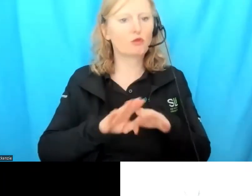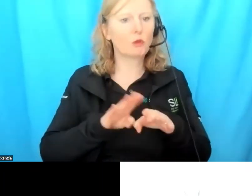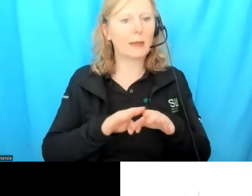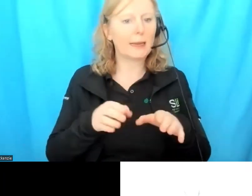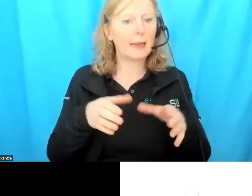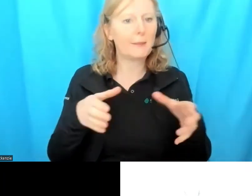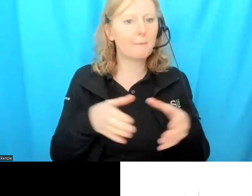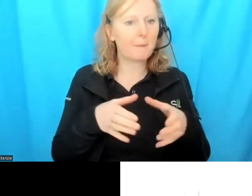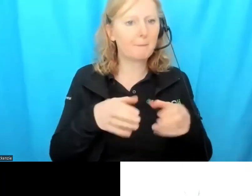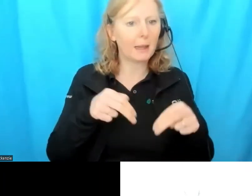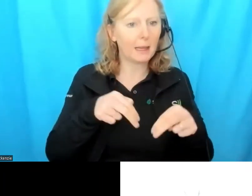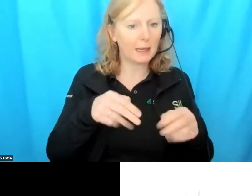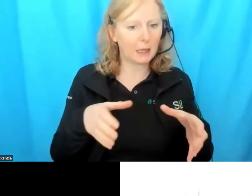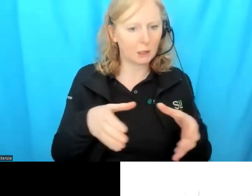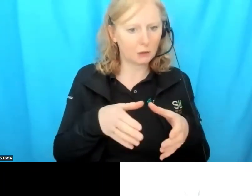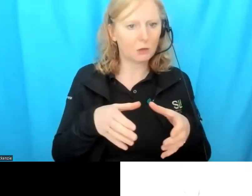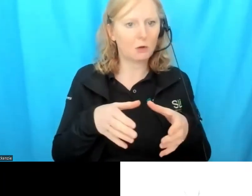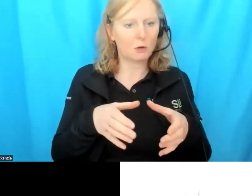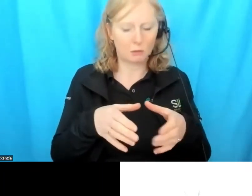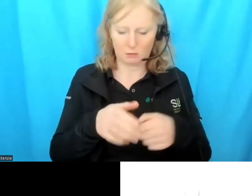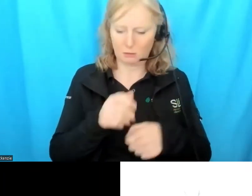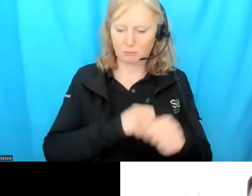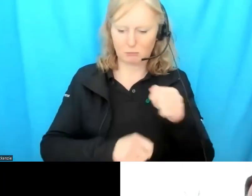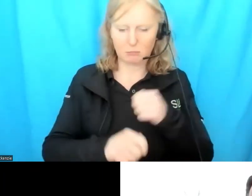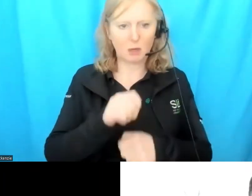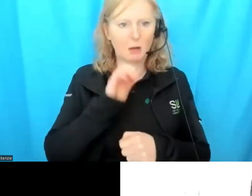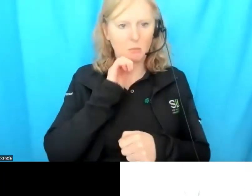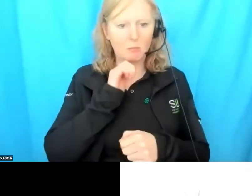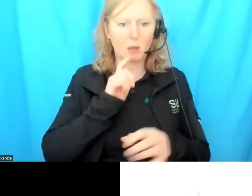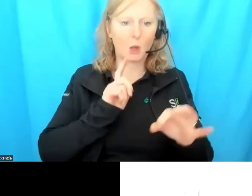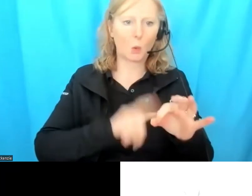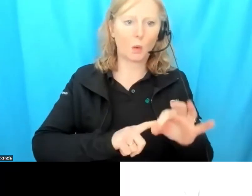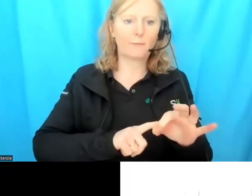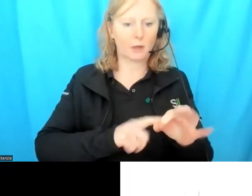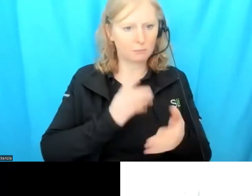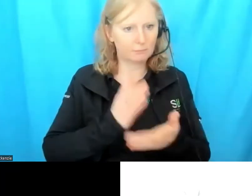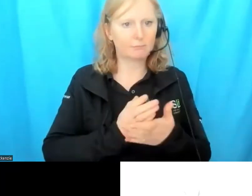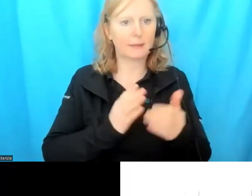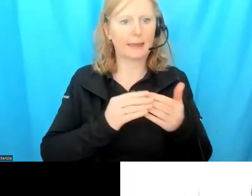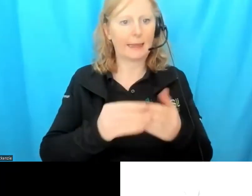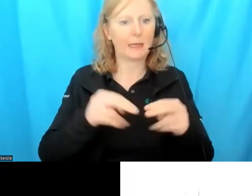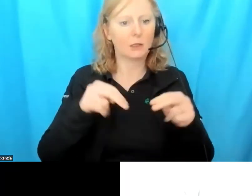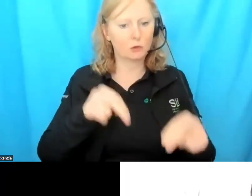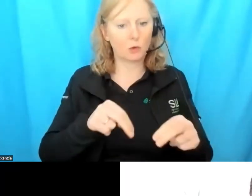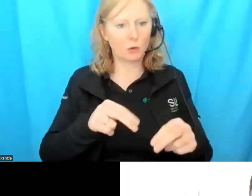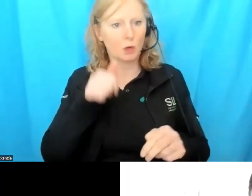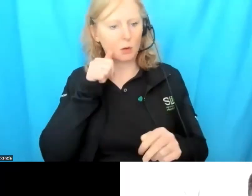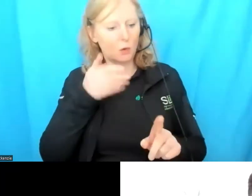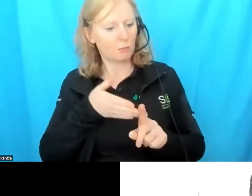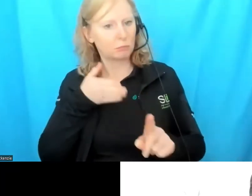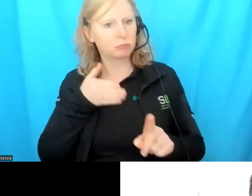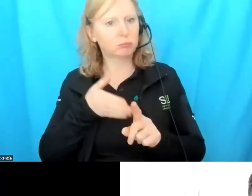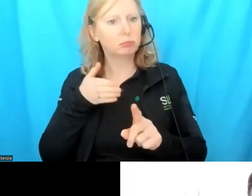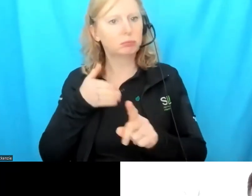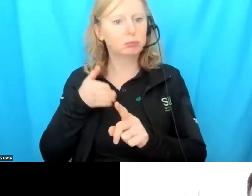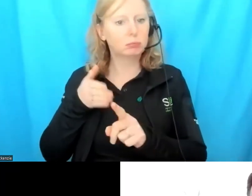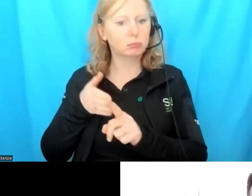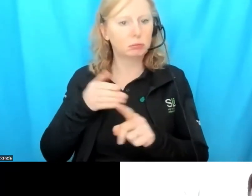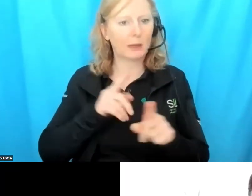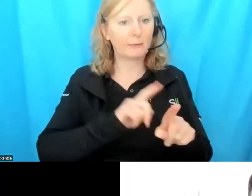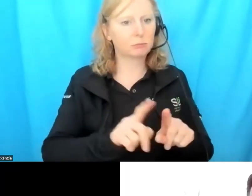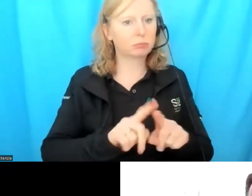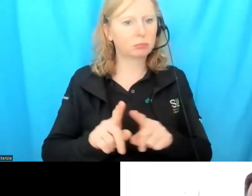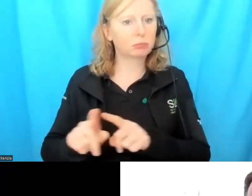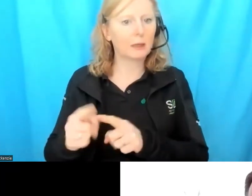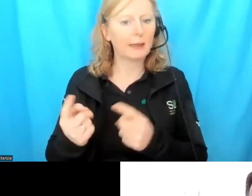effectively become guide dogs that help people with visual impairments, There's a whole host of different